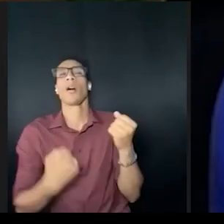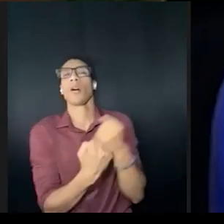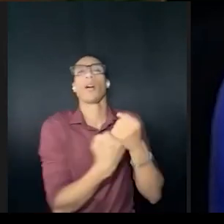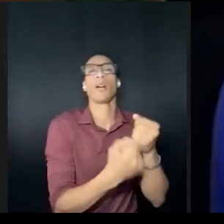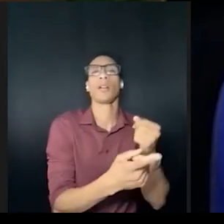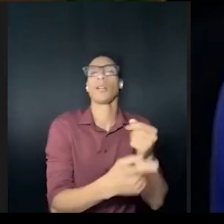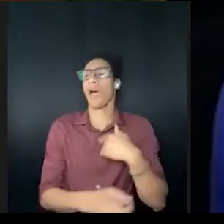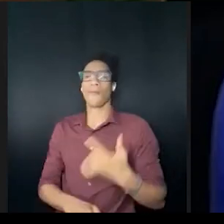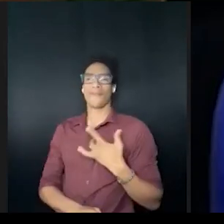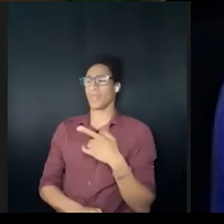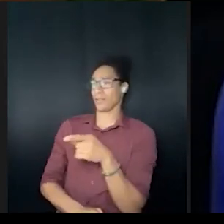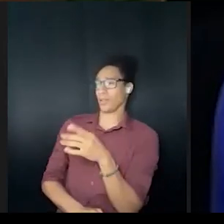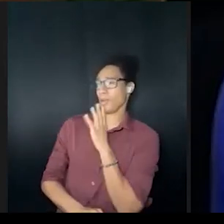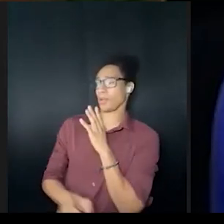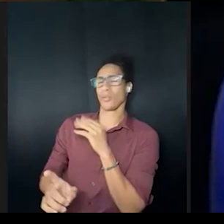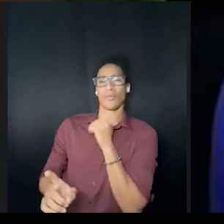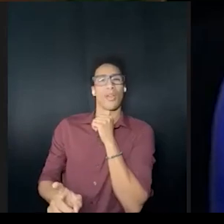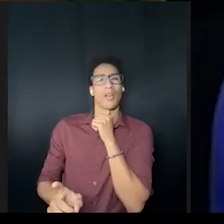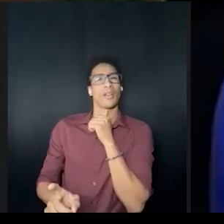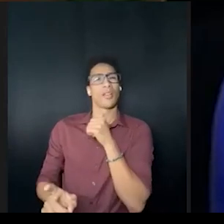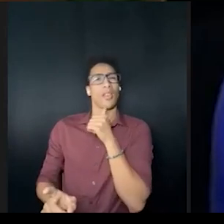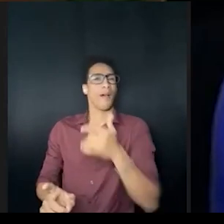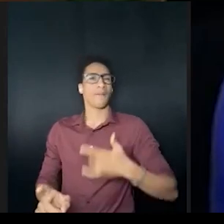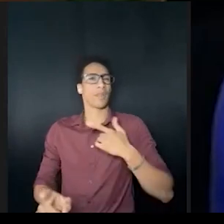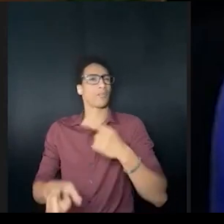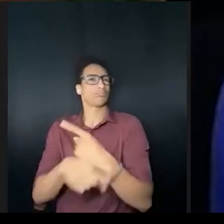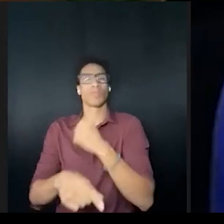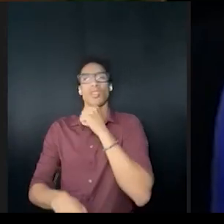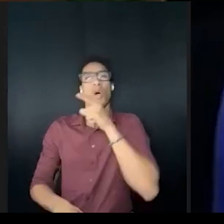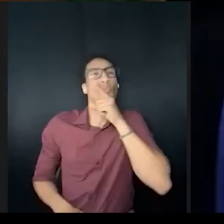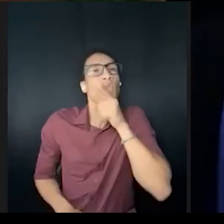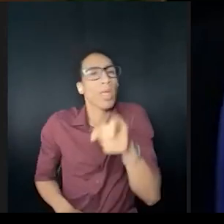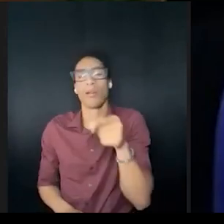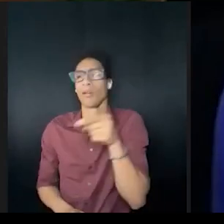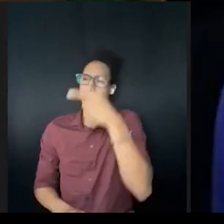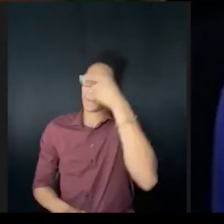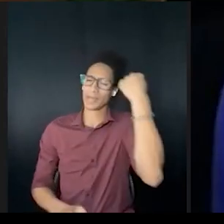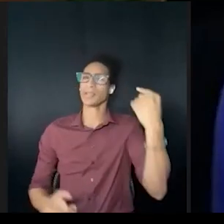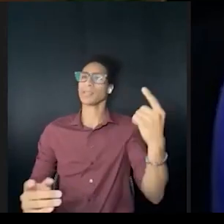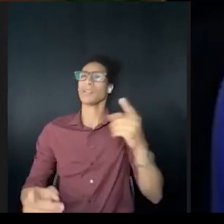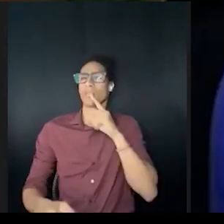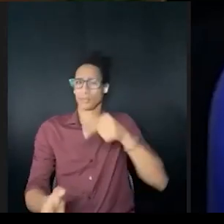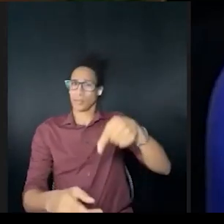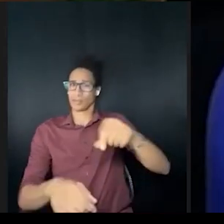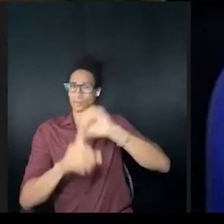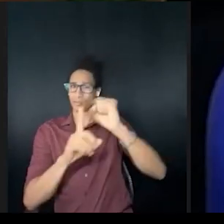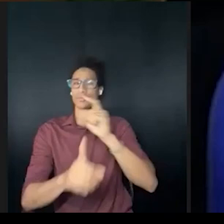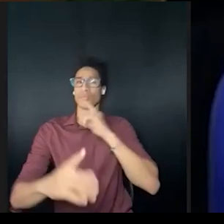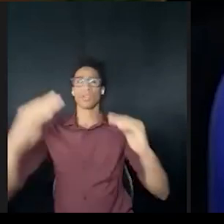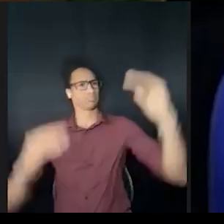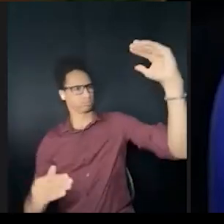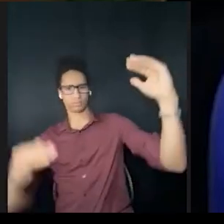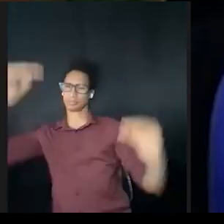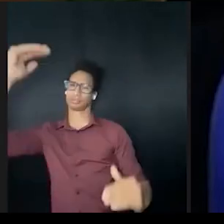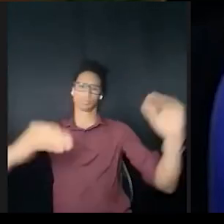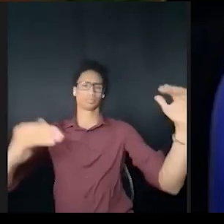been shattered because of violent crime that don't get an opportunity to speak, that may feel that way. And it's